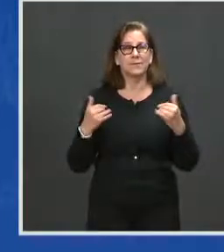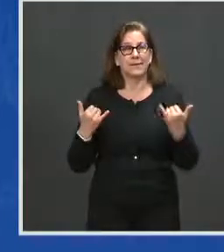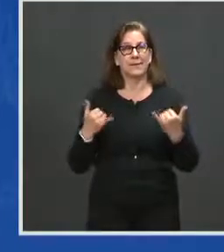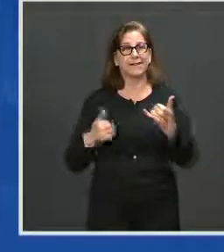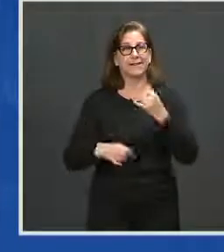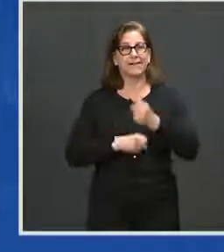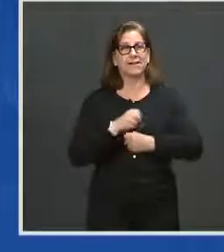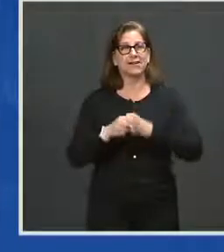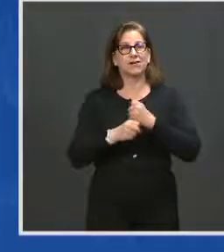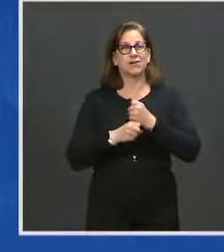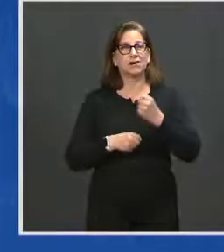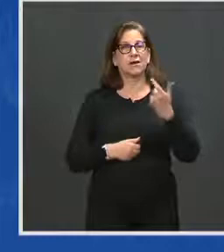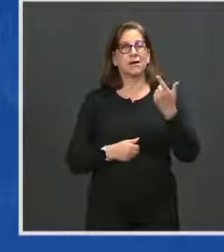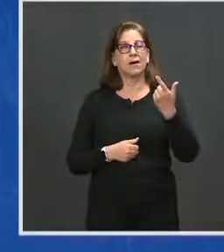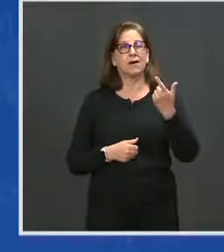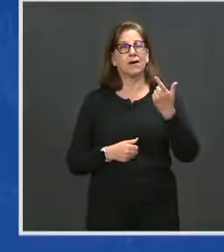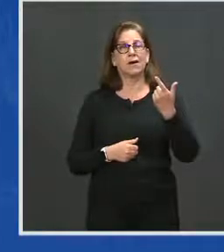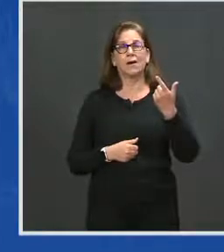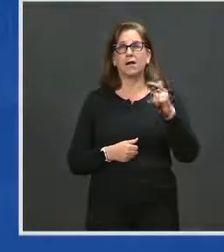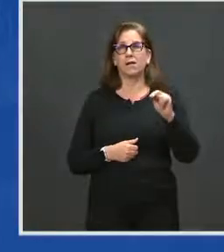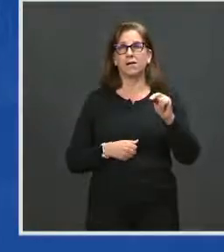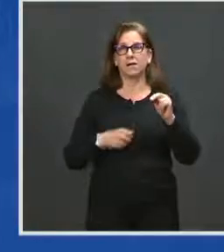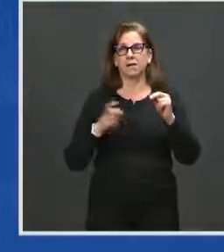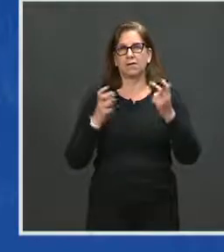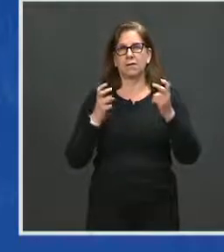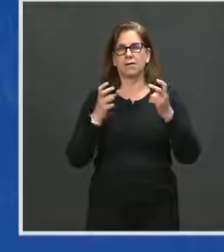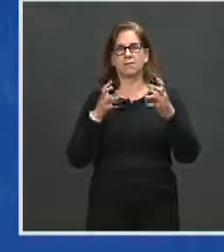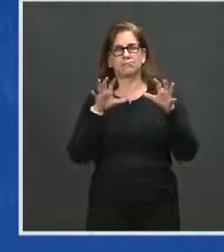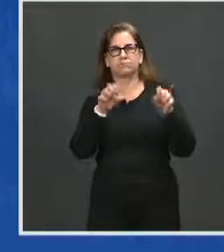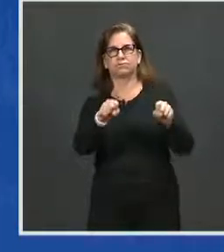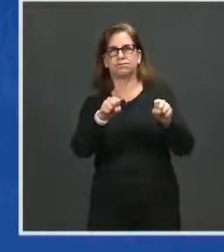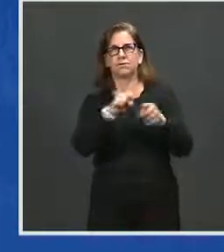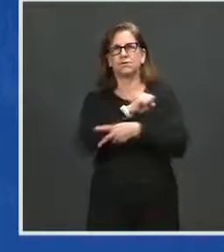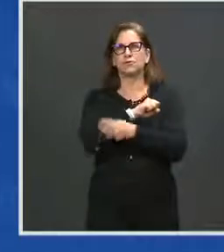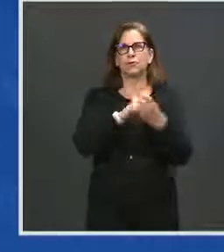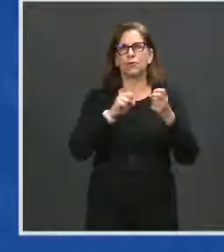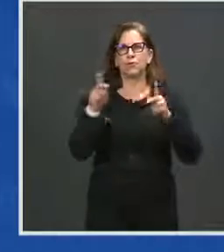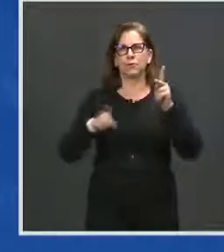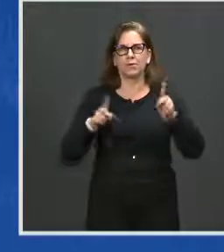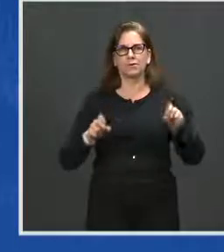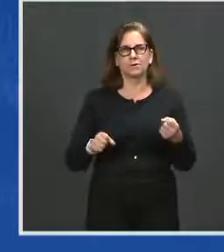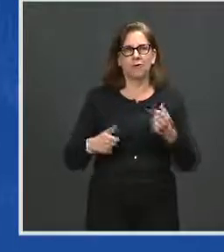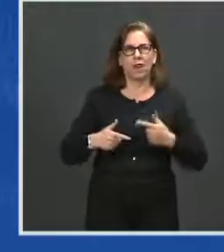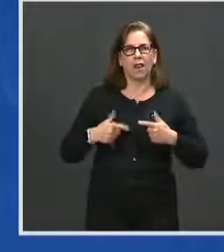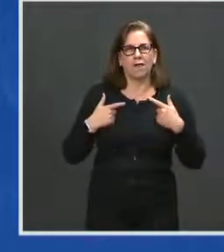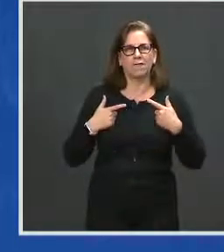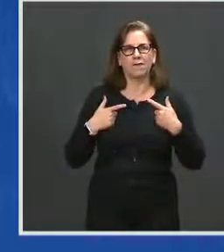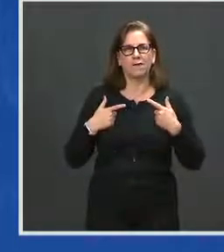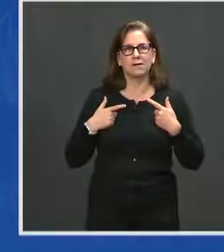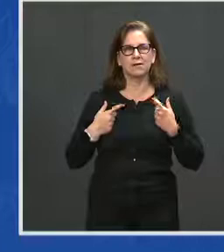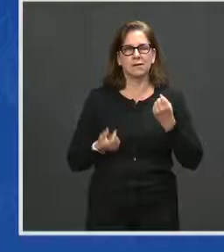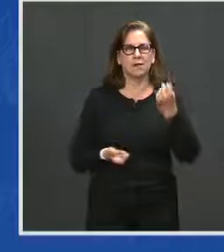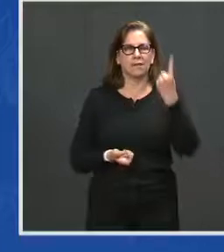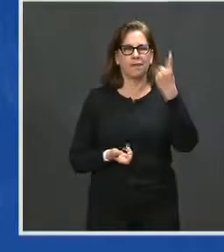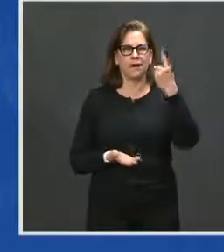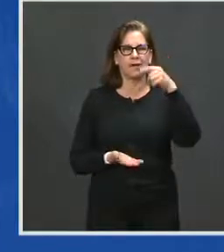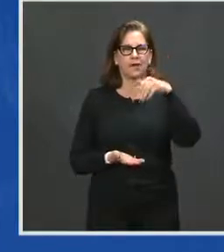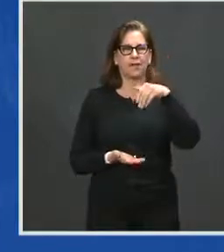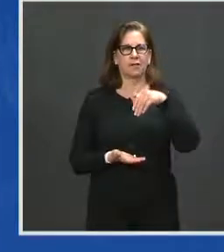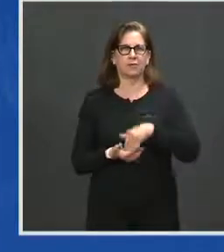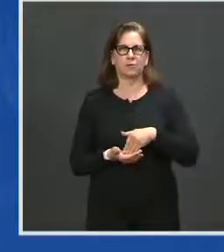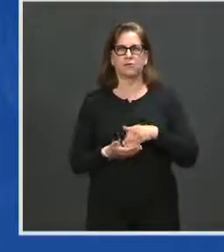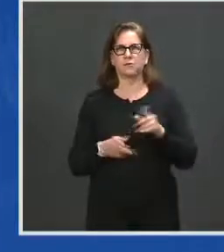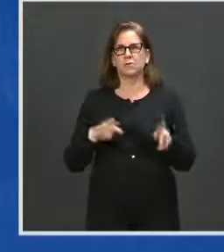estimated 11,000 of our neighbors, friends, and fellow Americans. As the